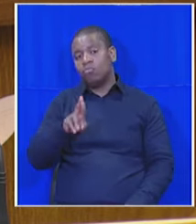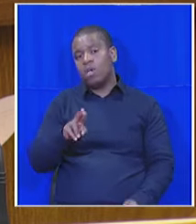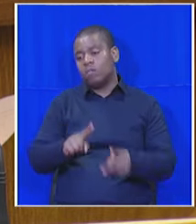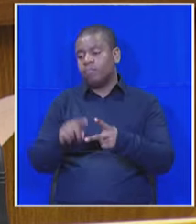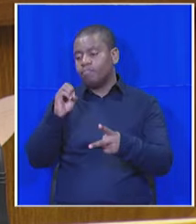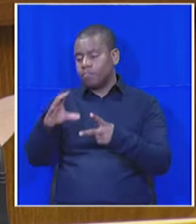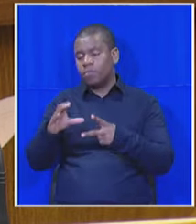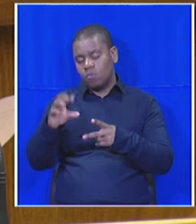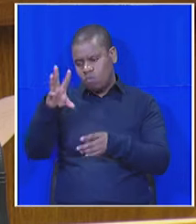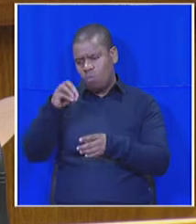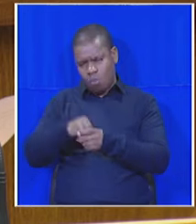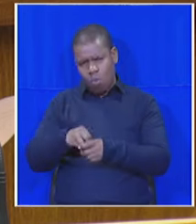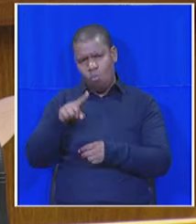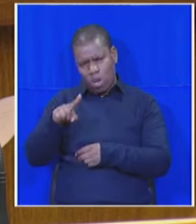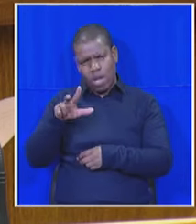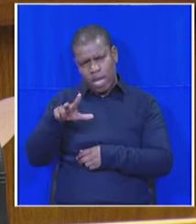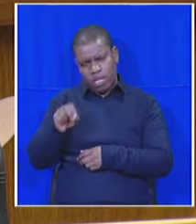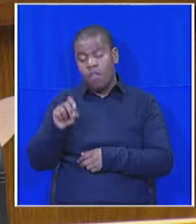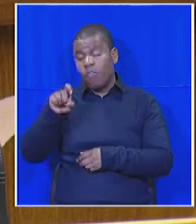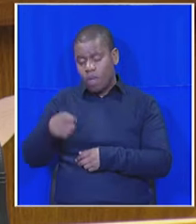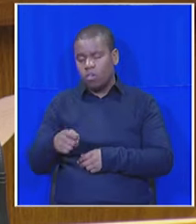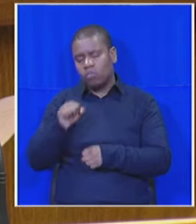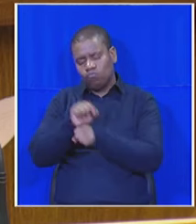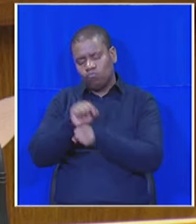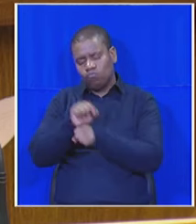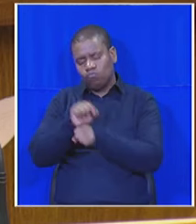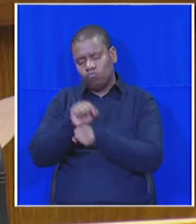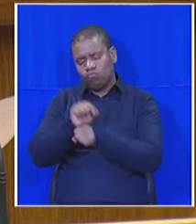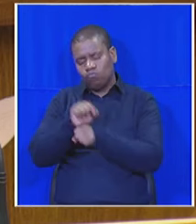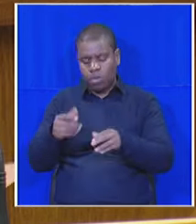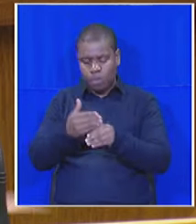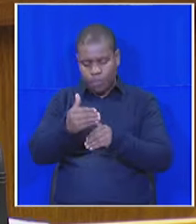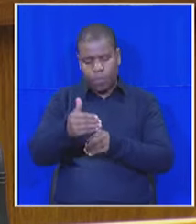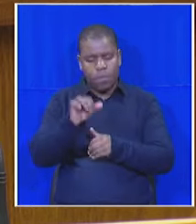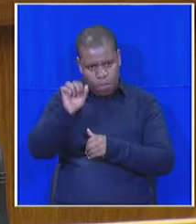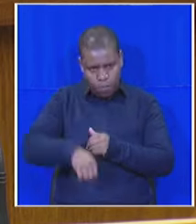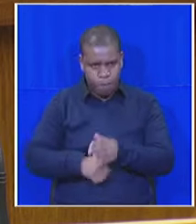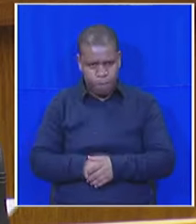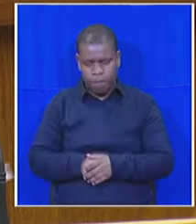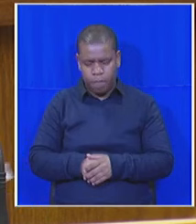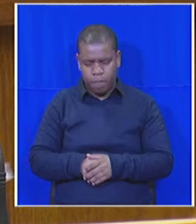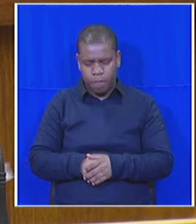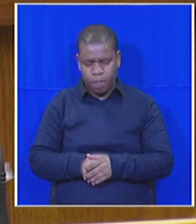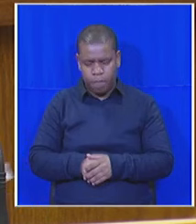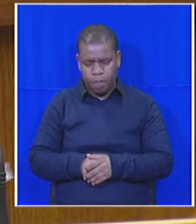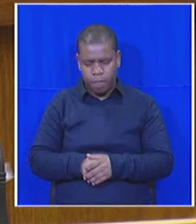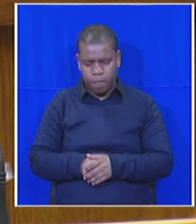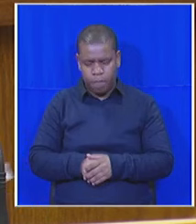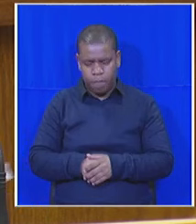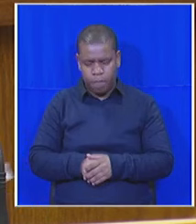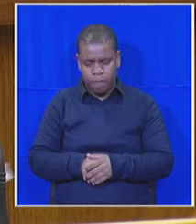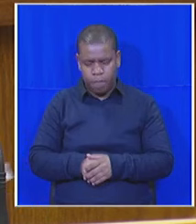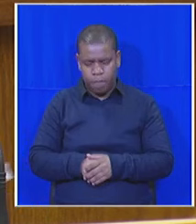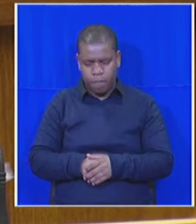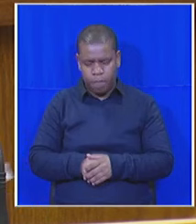approximately 180,000 more work opportunities in 2016-17. Honourable But Member, as you your time won't, has we expired. won't.